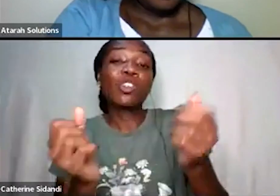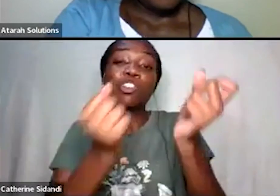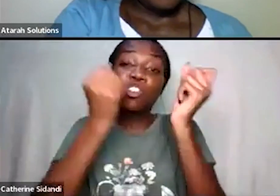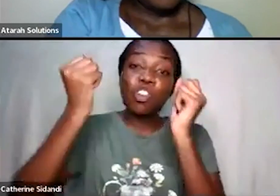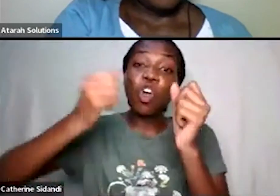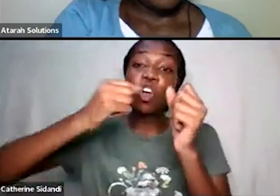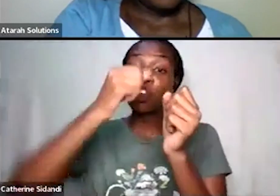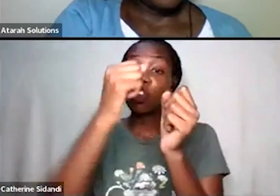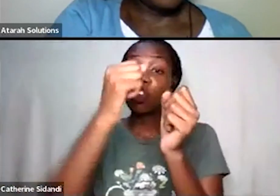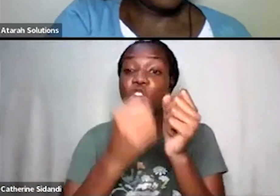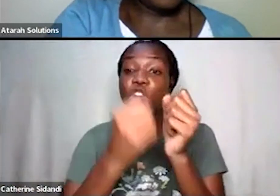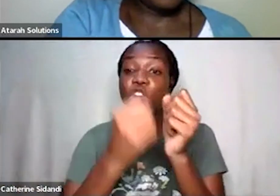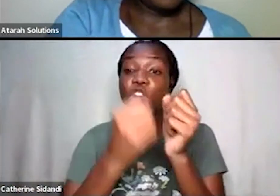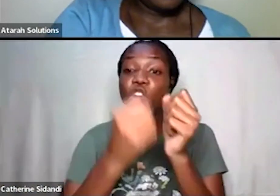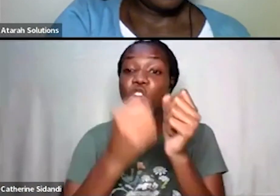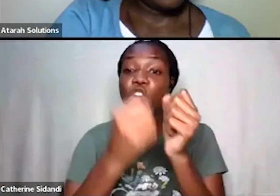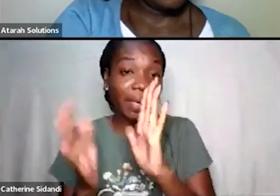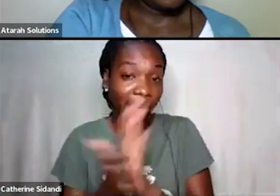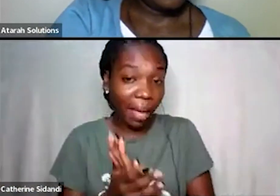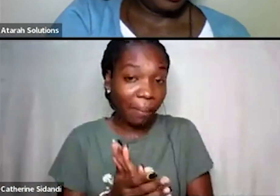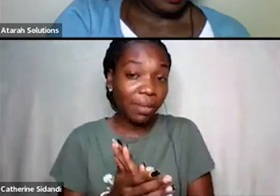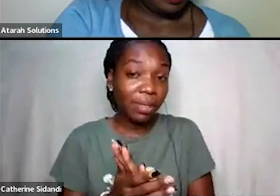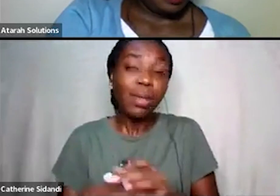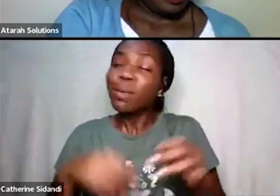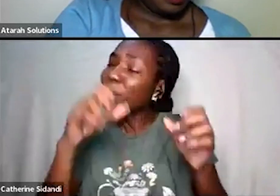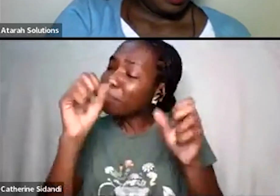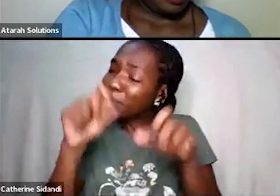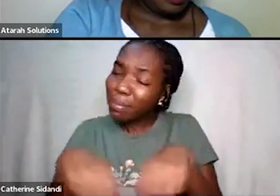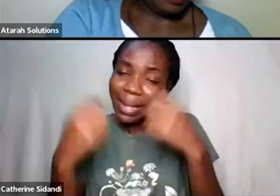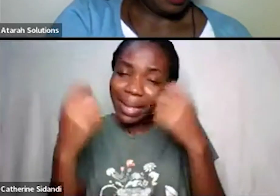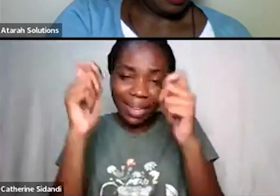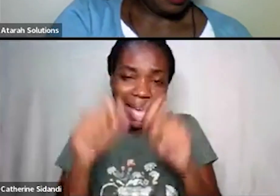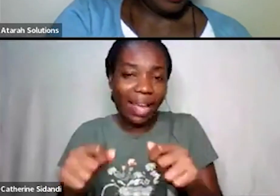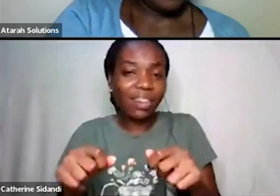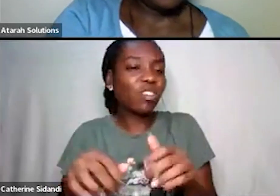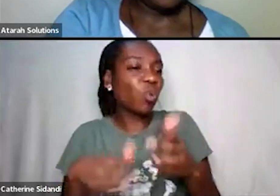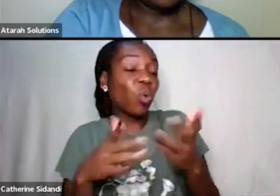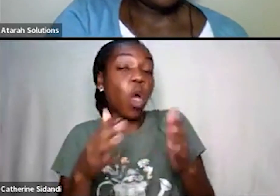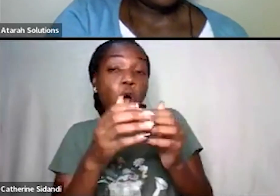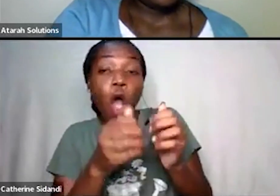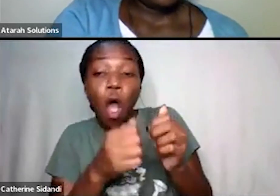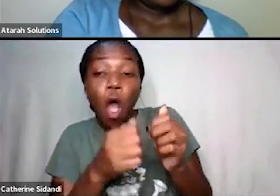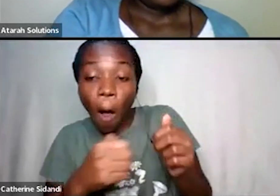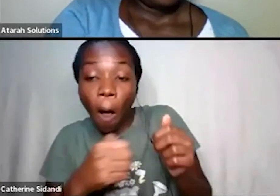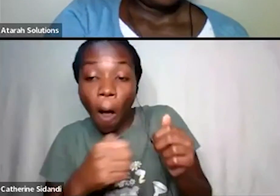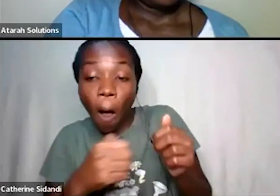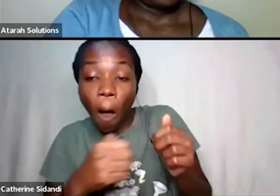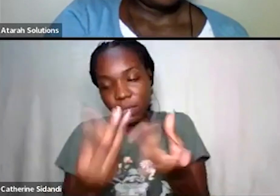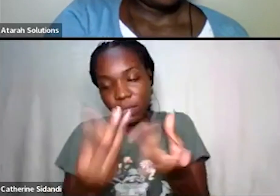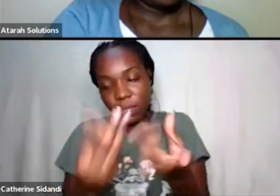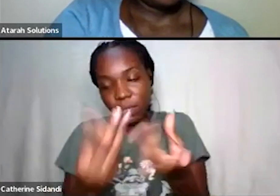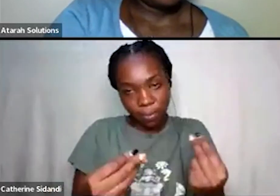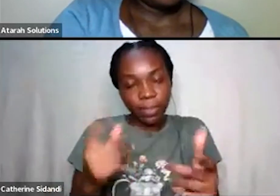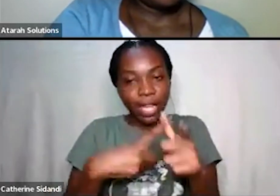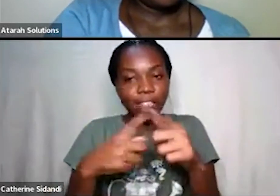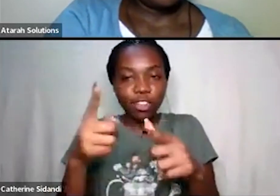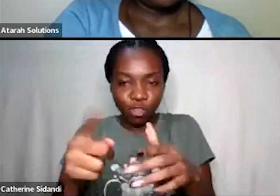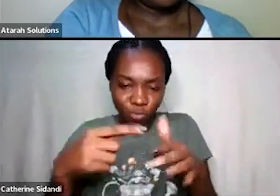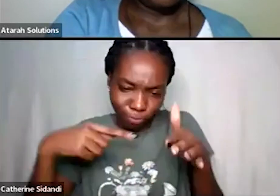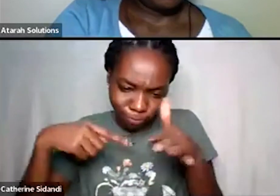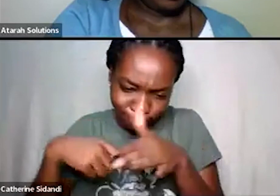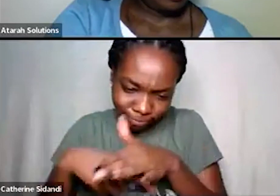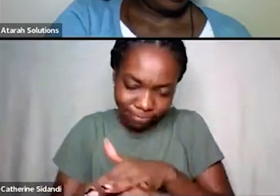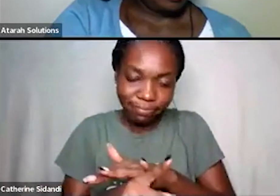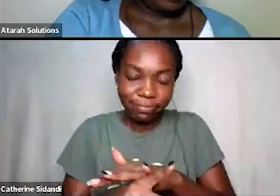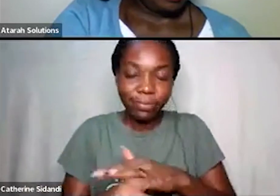be, that will not be broken, not even broken, but opened so easily by somebody, and you find yourself getting in. So it's just